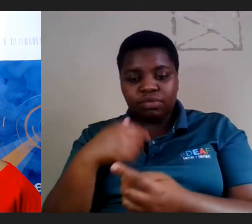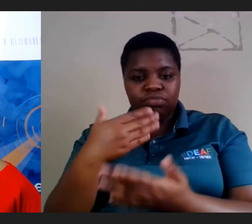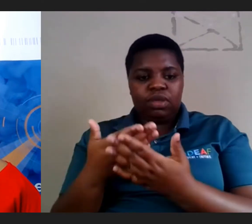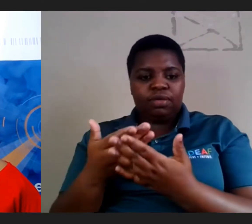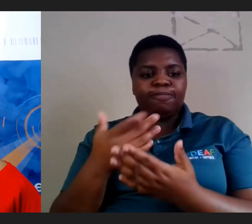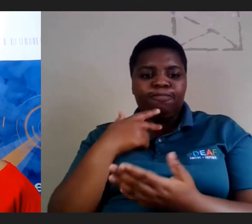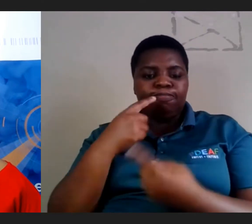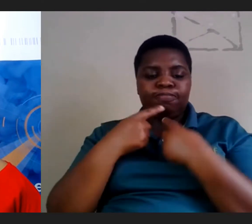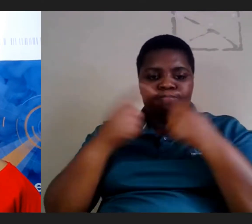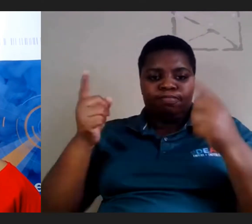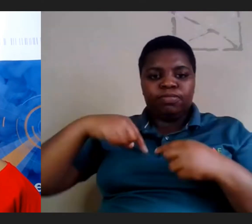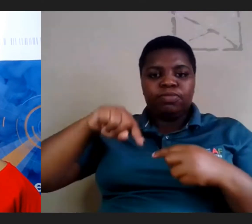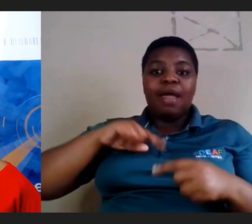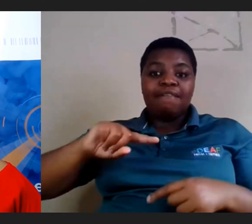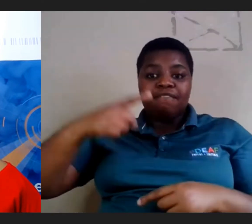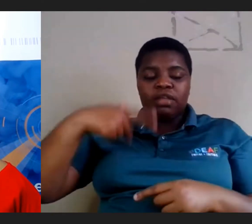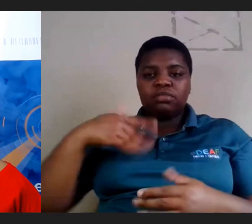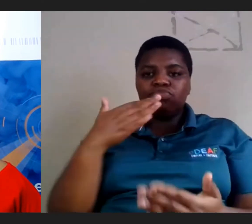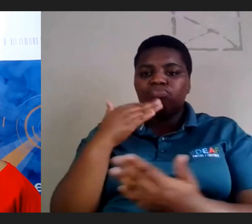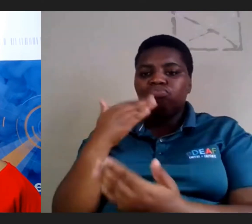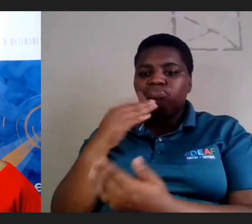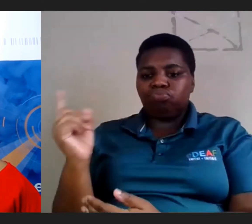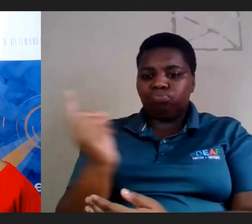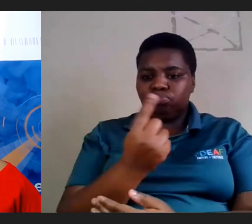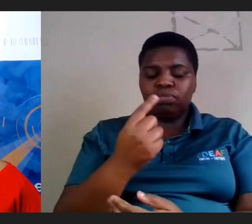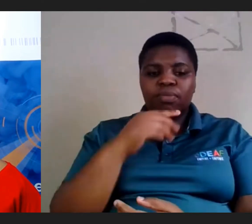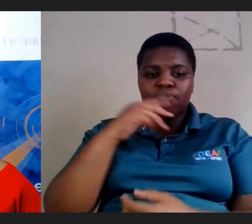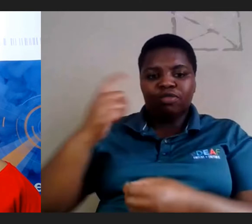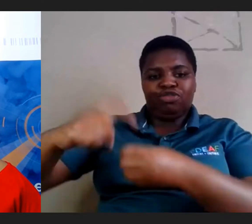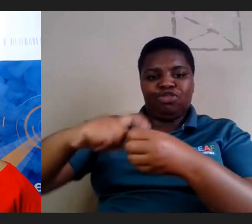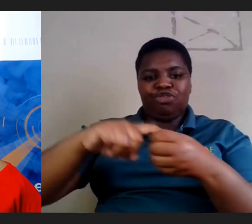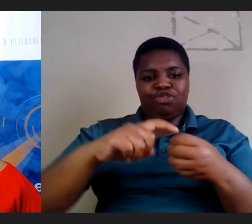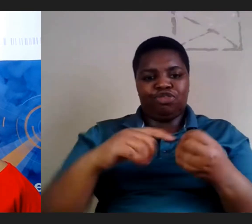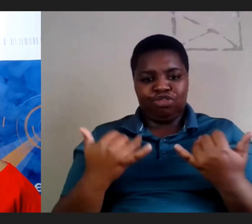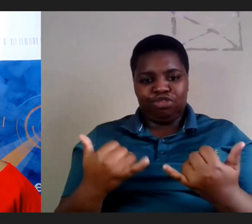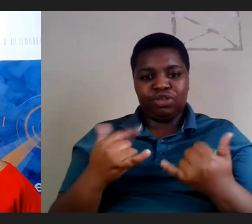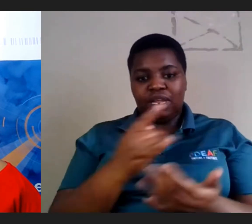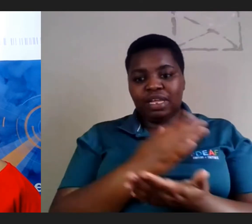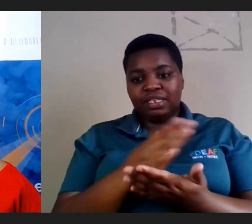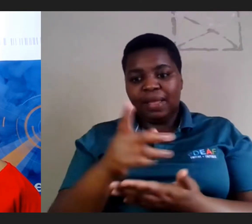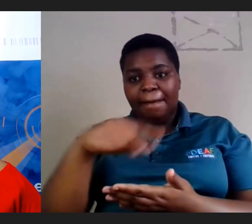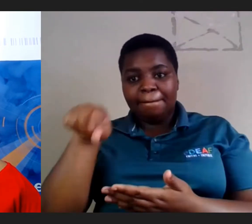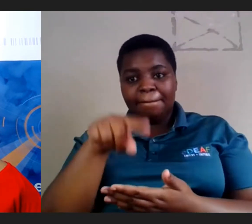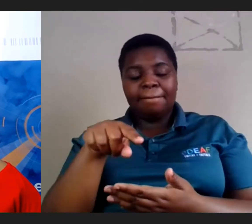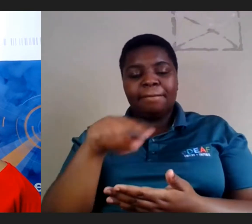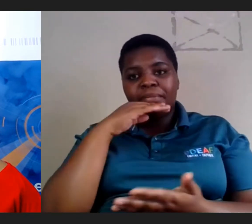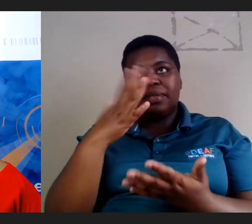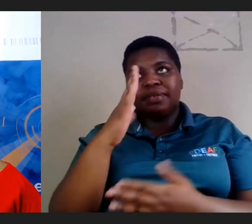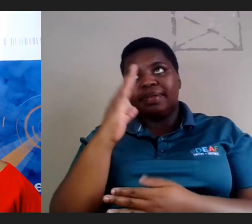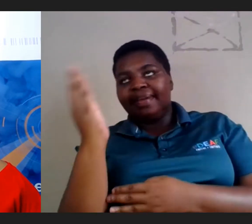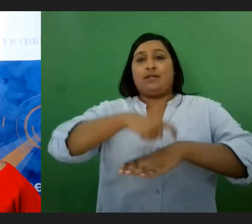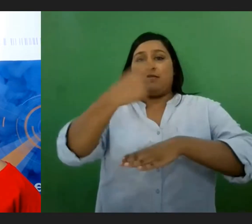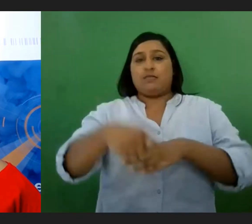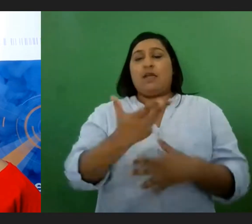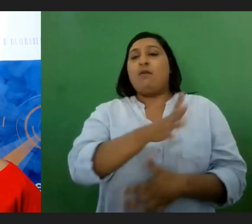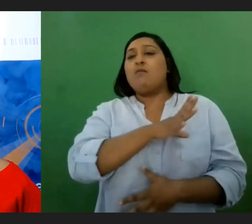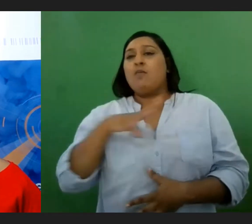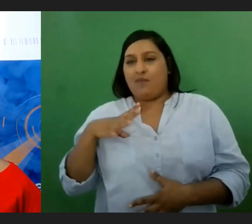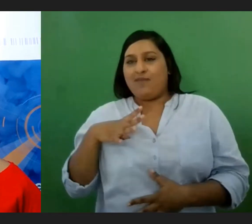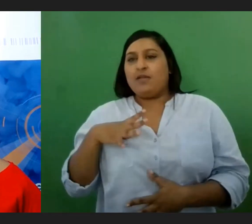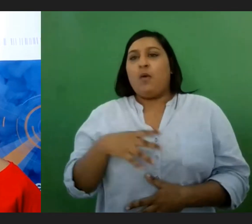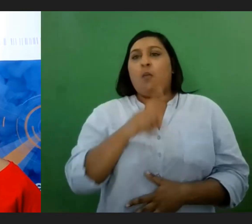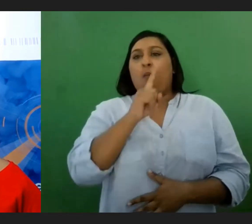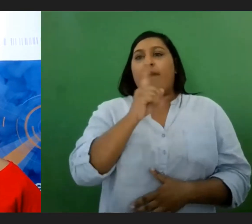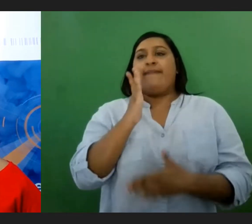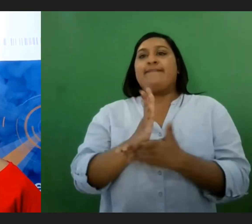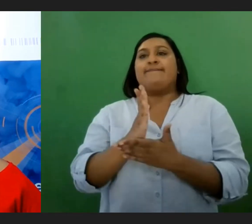to thank you today for joining us this afternoon. For some of you, it might be evening or morning, of course.